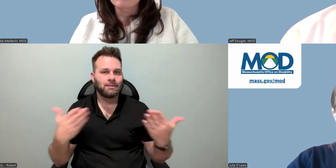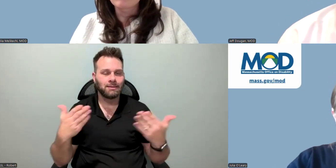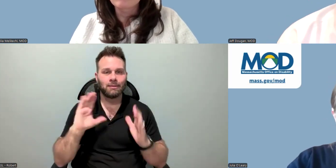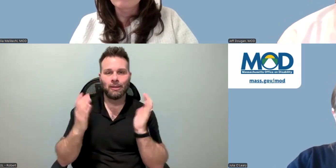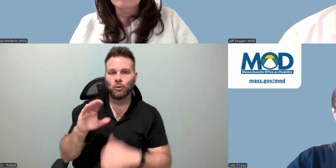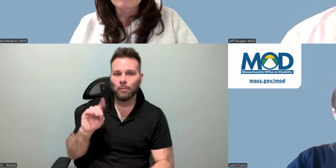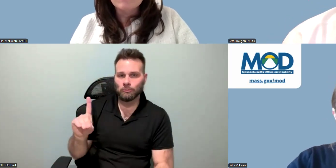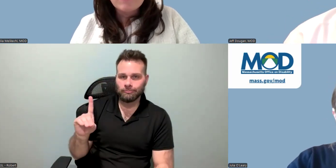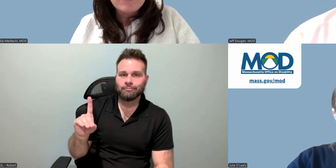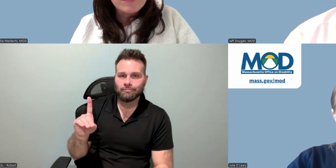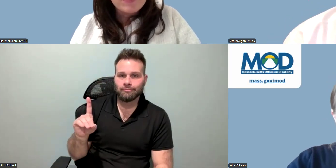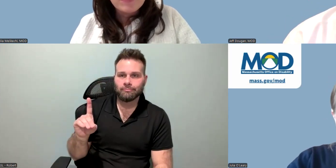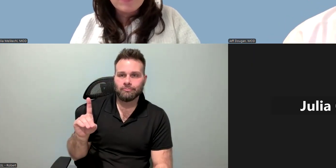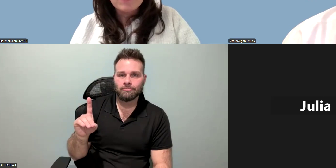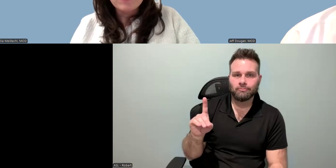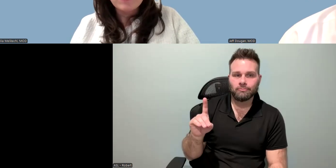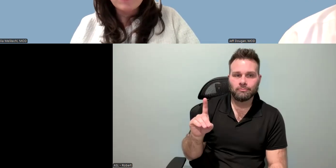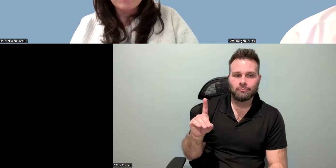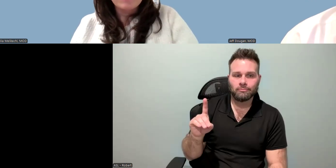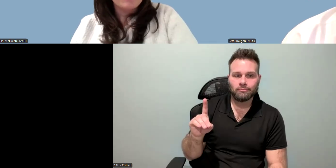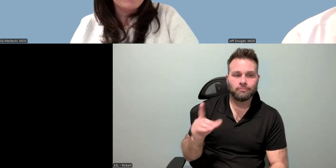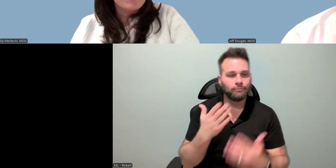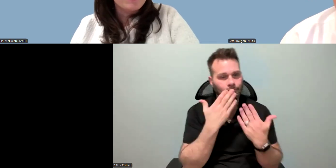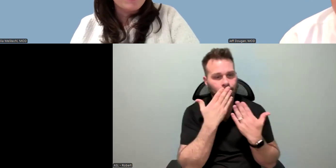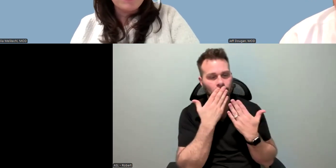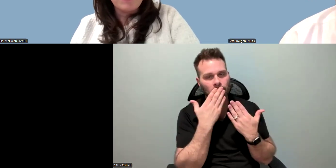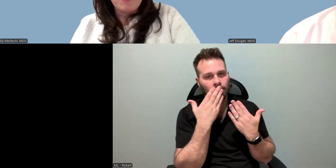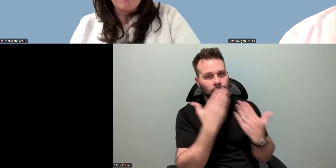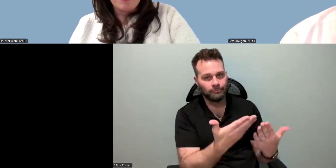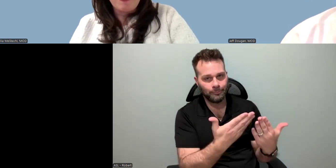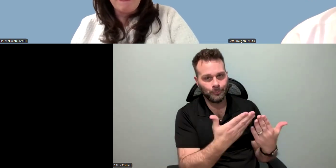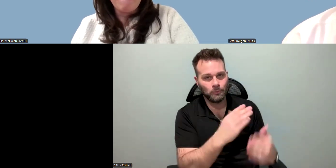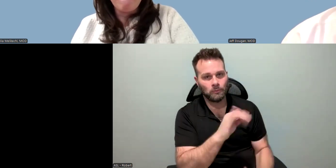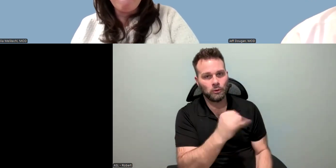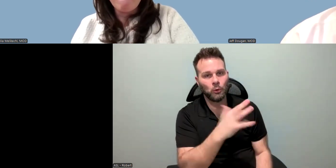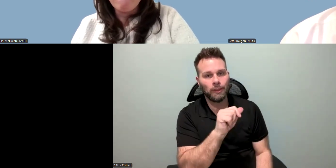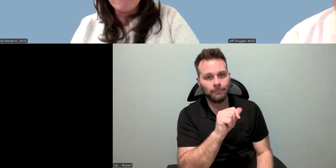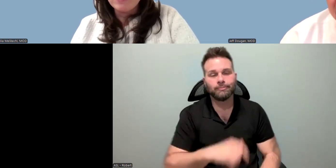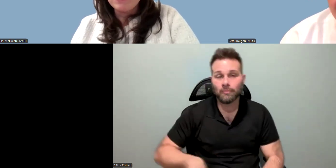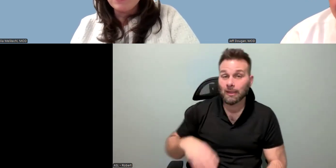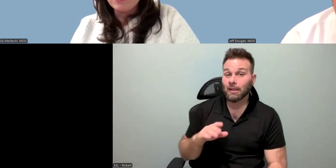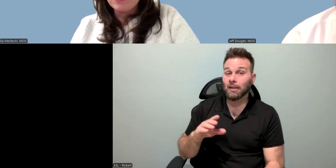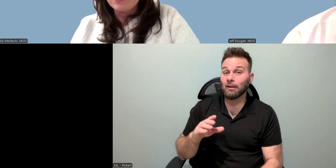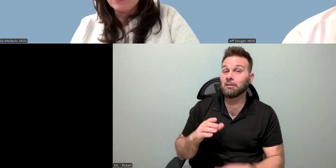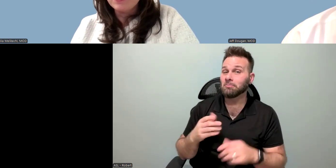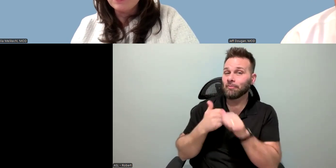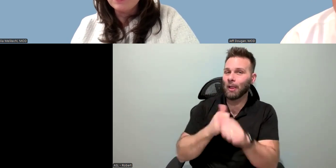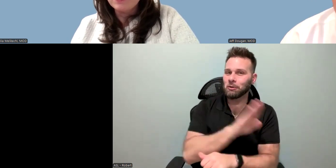is. And thank you, Julia. So yeah, follow Julia's recommendation. But